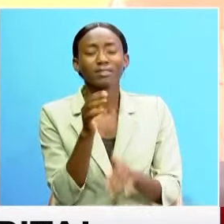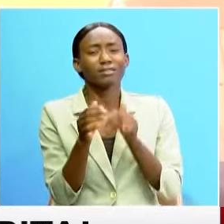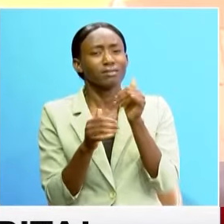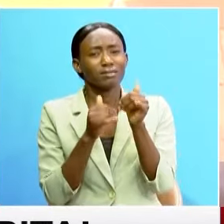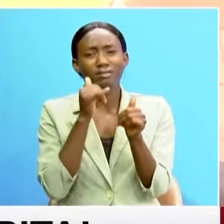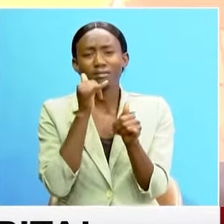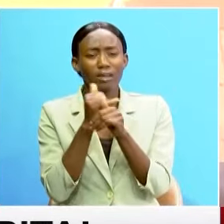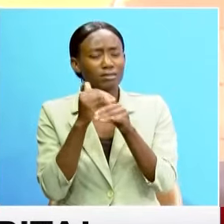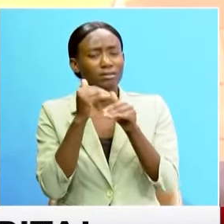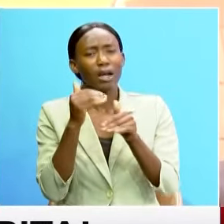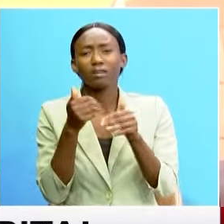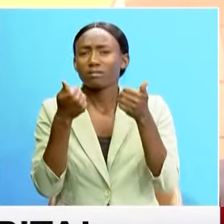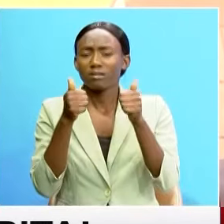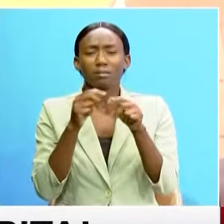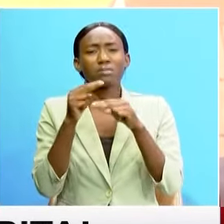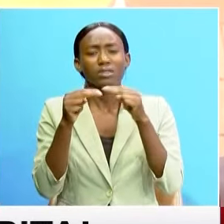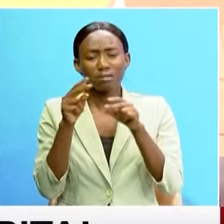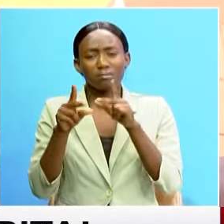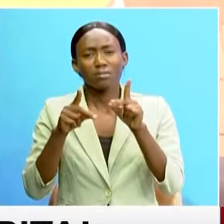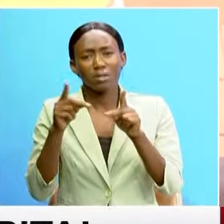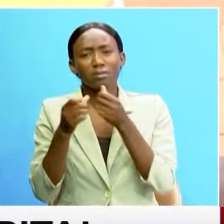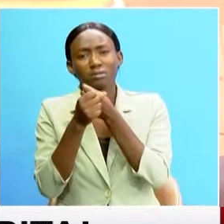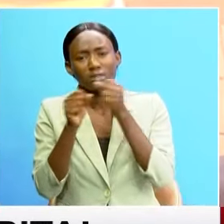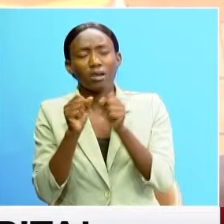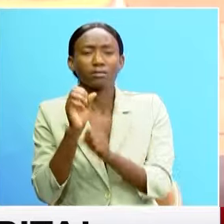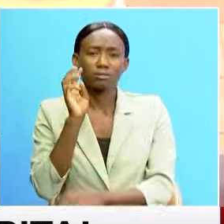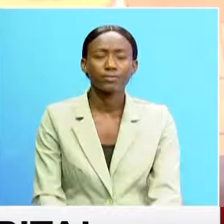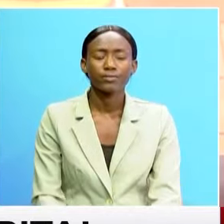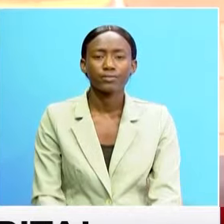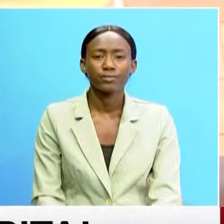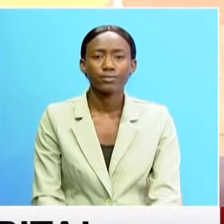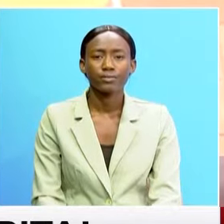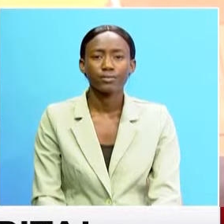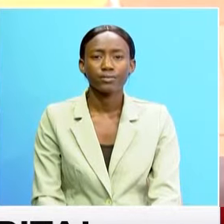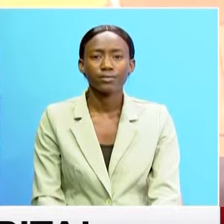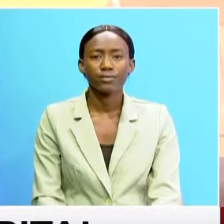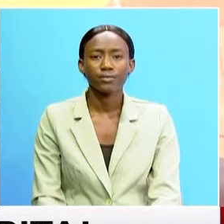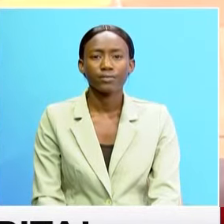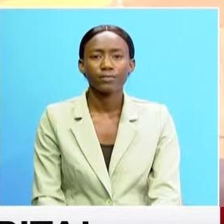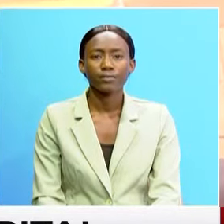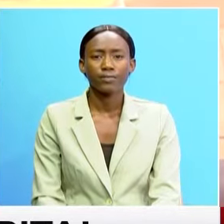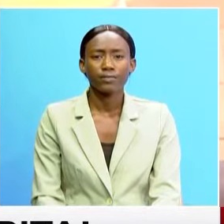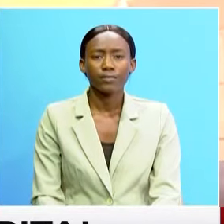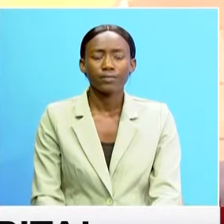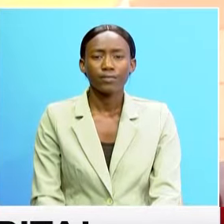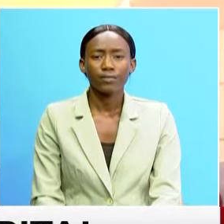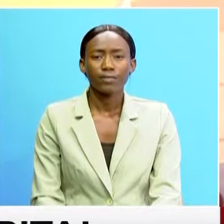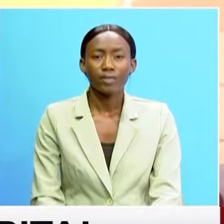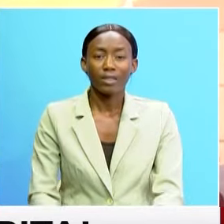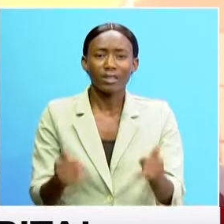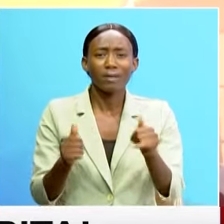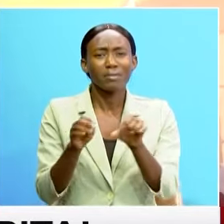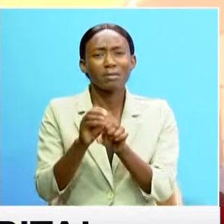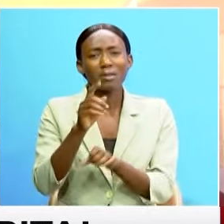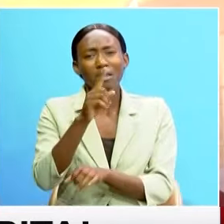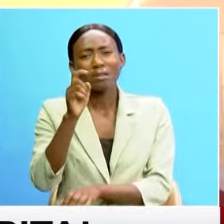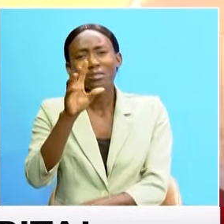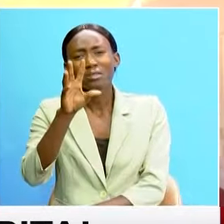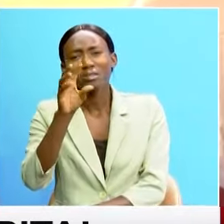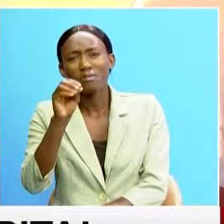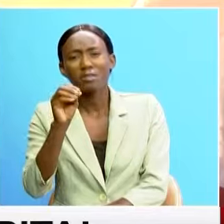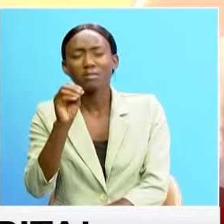standards that are going to serve this community here. It's one of five large hospitals that we've built, along with 115